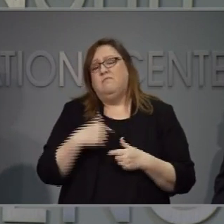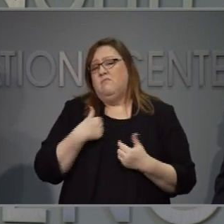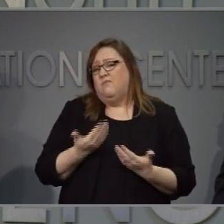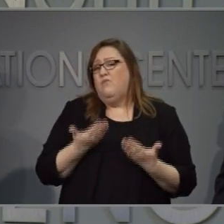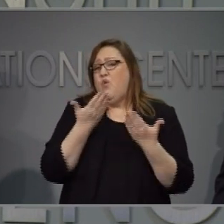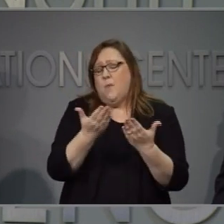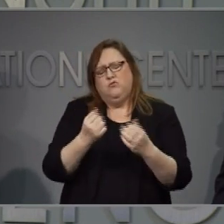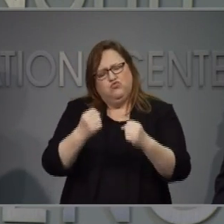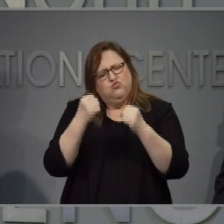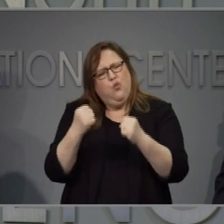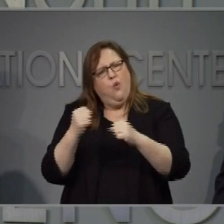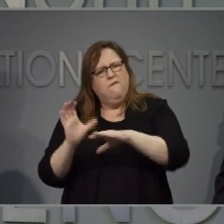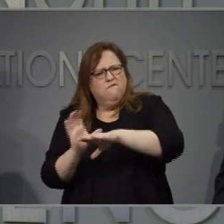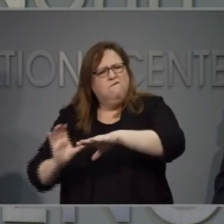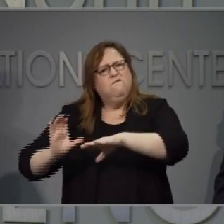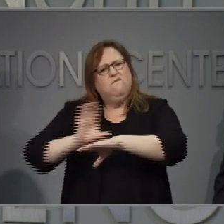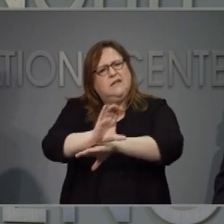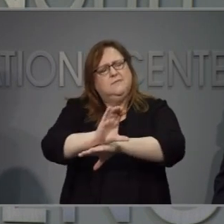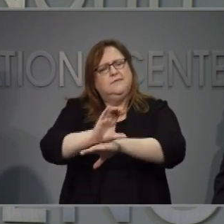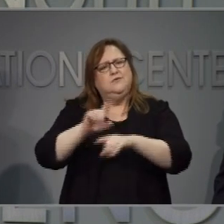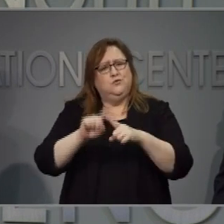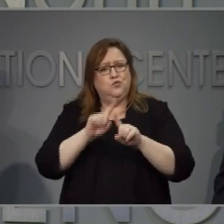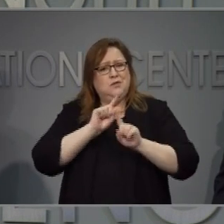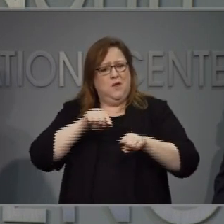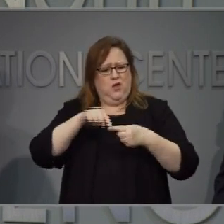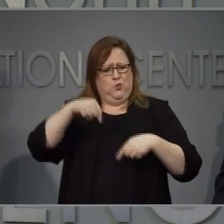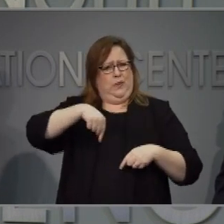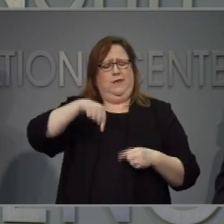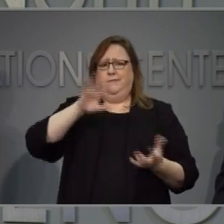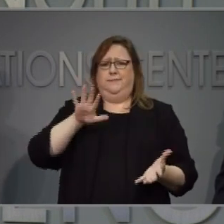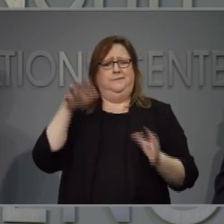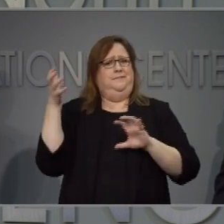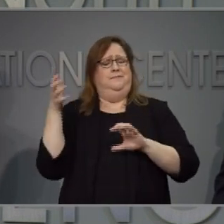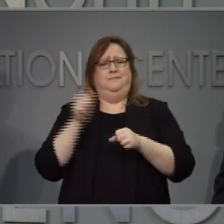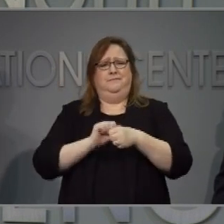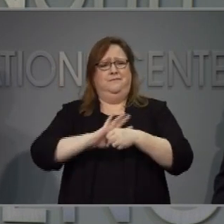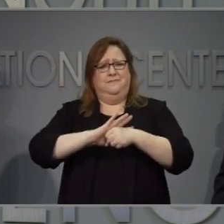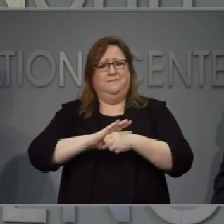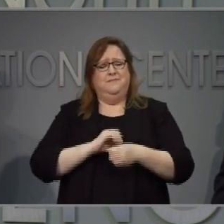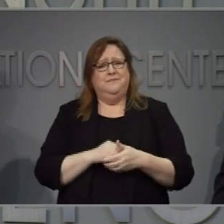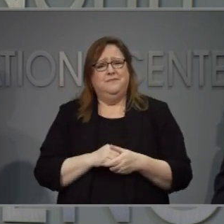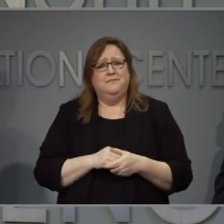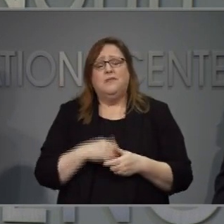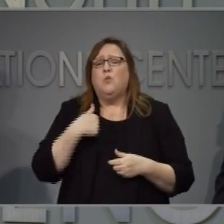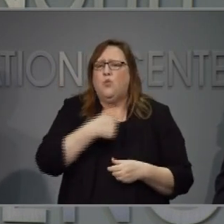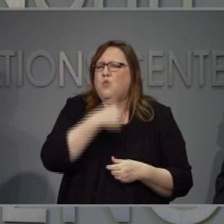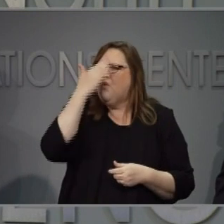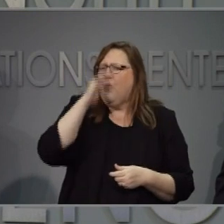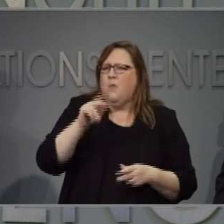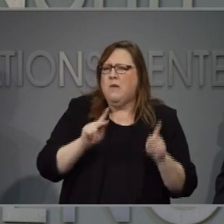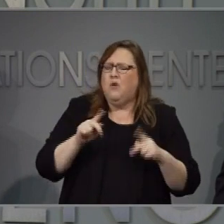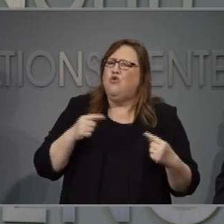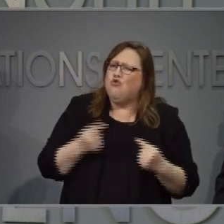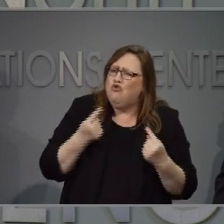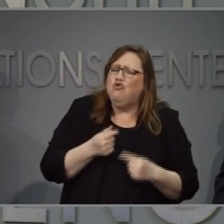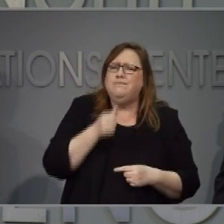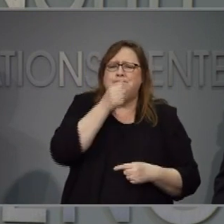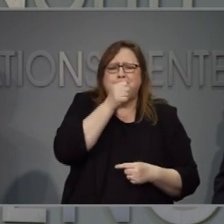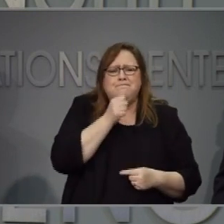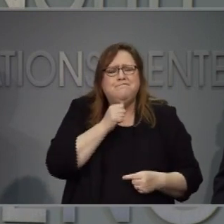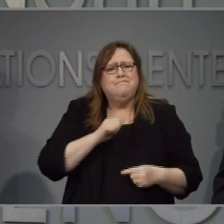investment to respond to this unprecedented crisis. We know people are hurting, businesses are